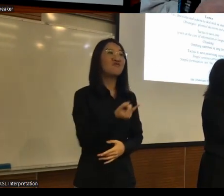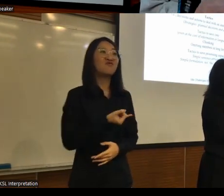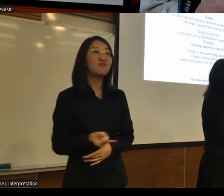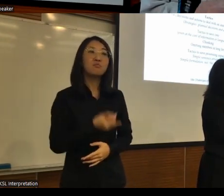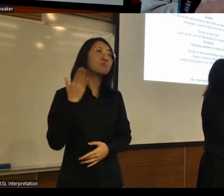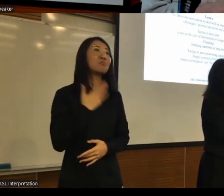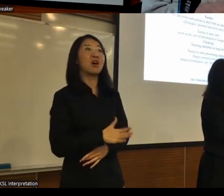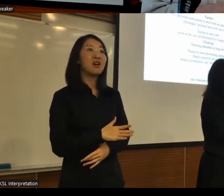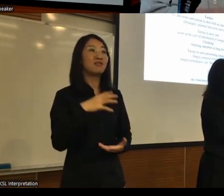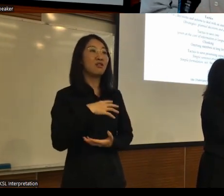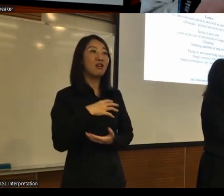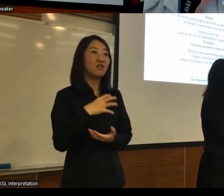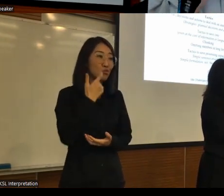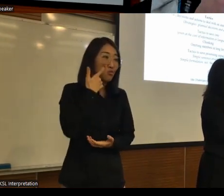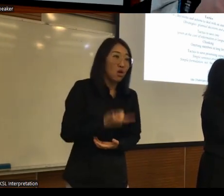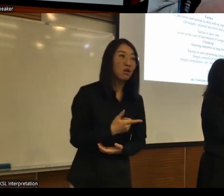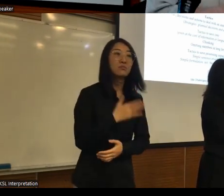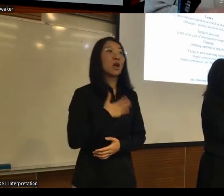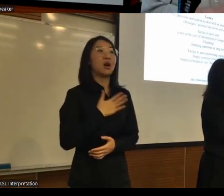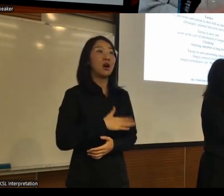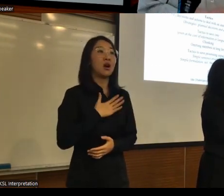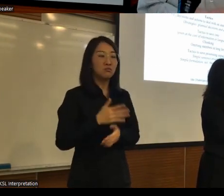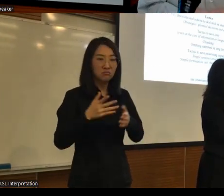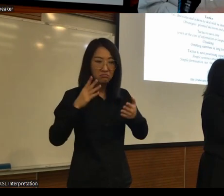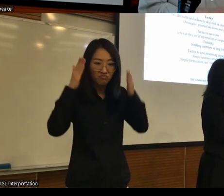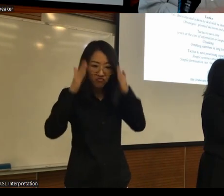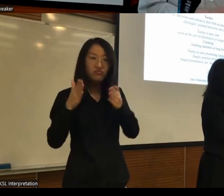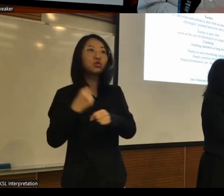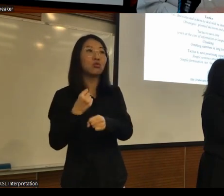in high pressure situations. Just focus on the task.